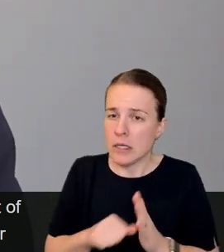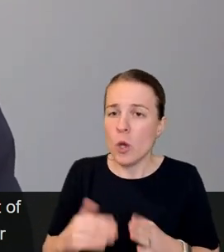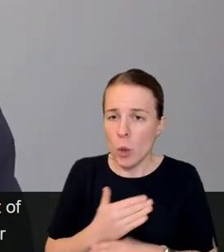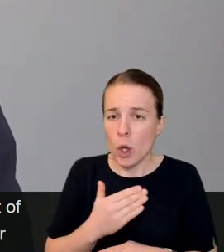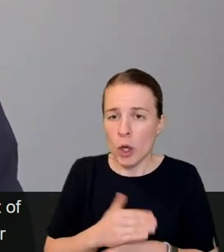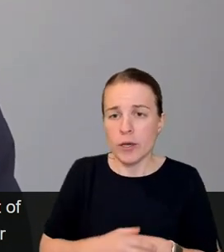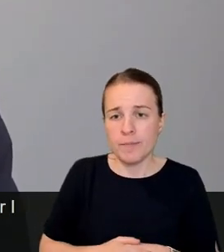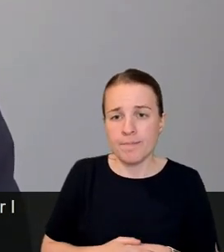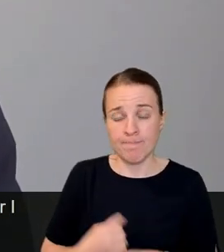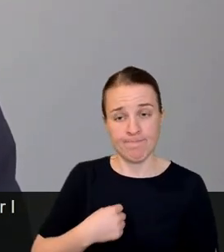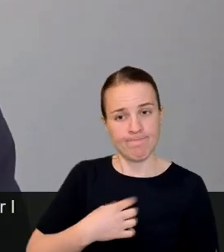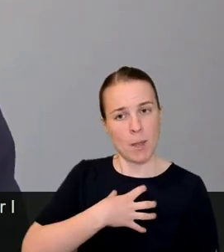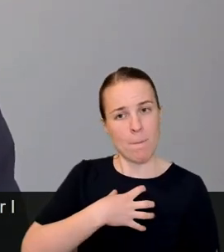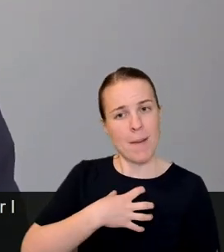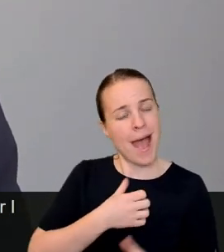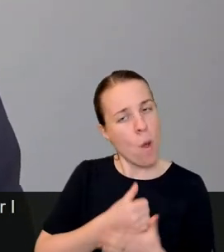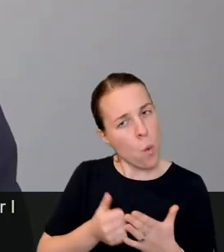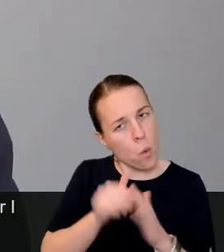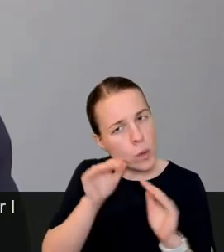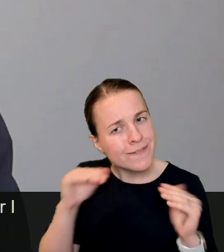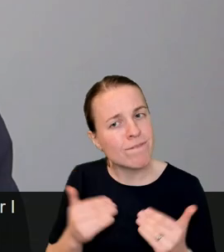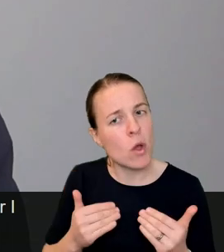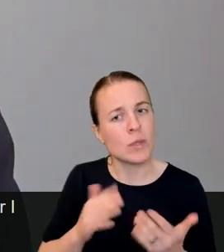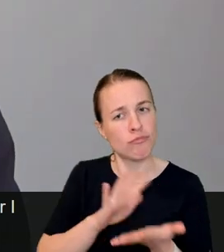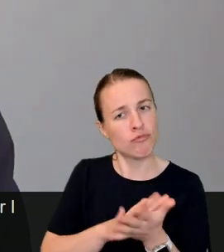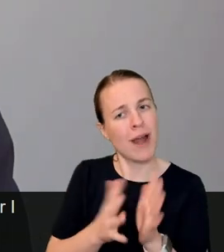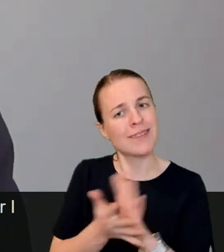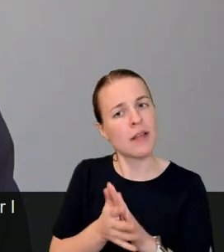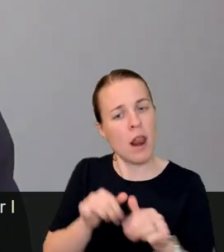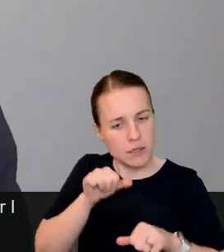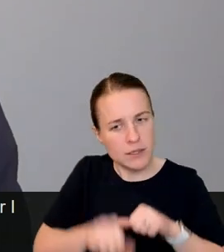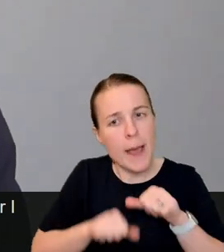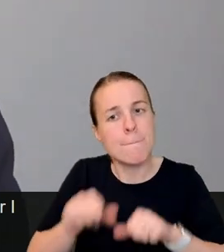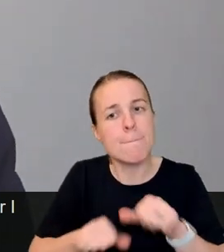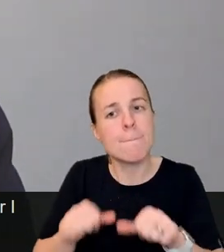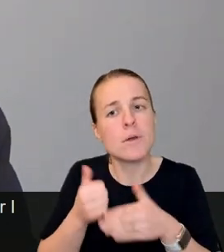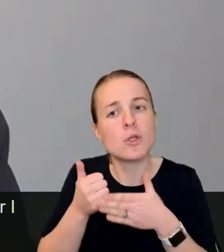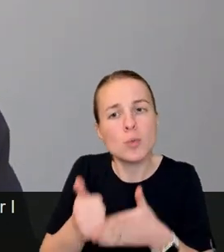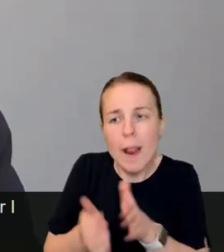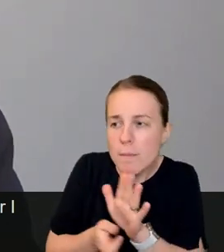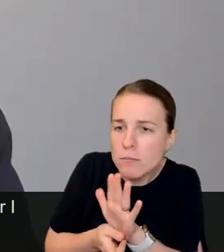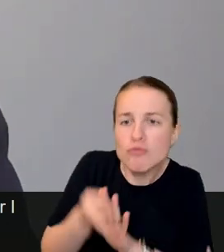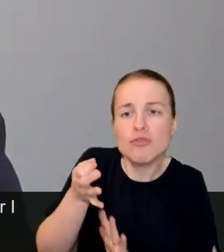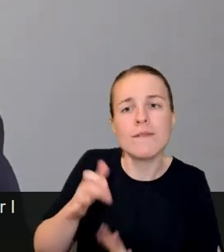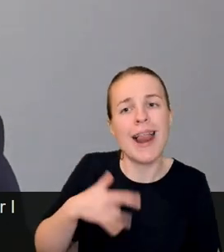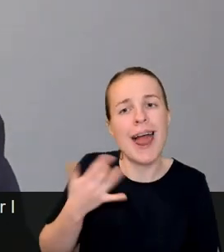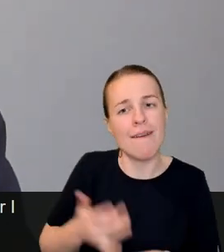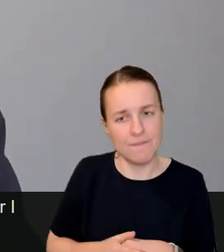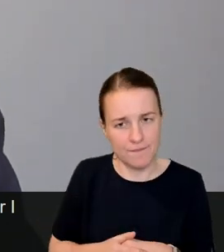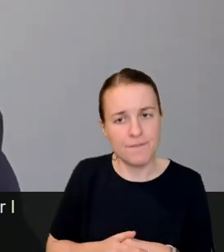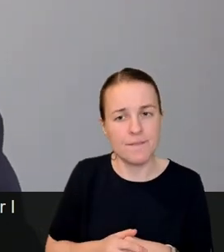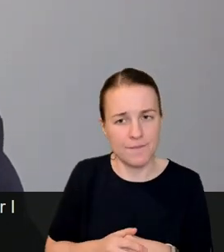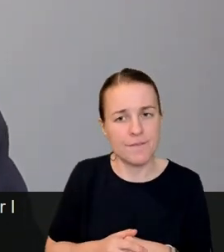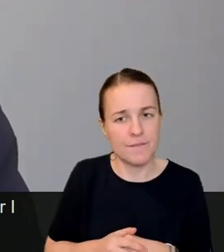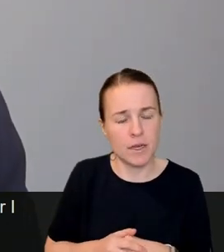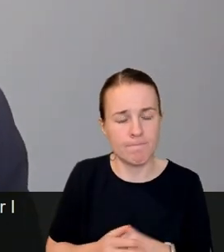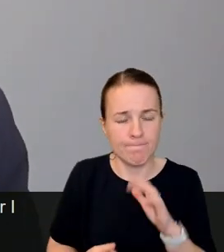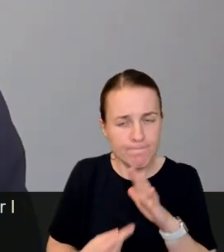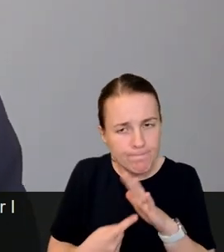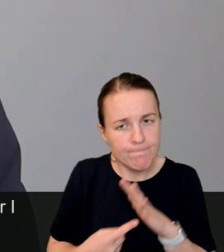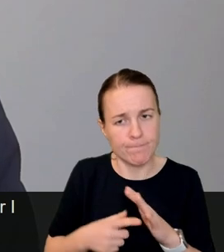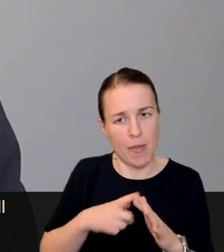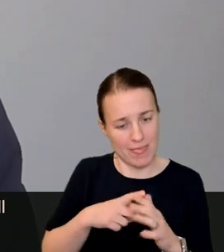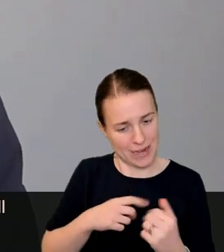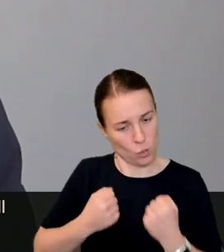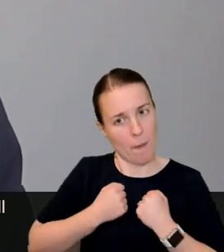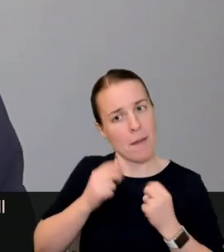on the practical steps we can take to improve people's lives. That's why we'll continue our approach